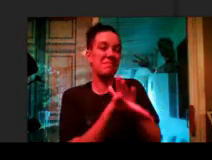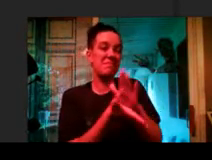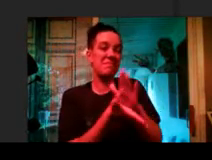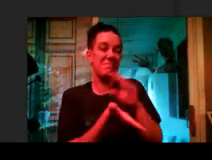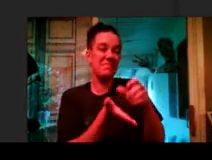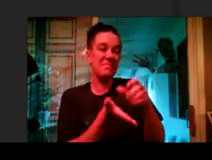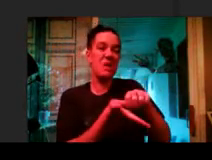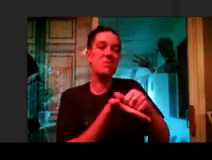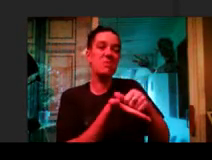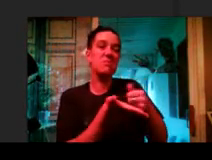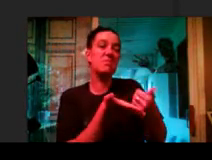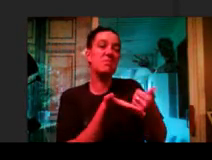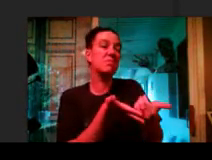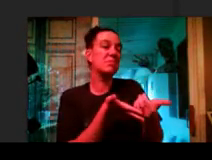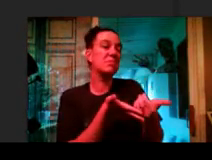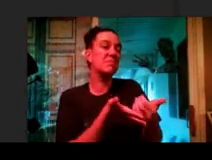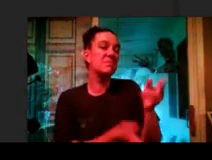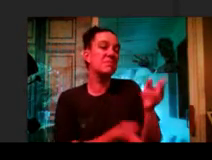them. Boom.